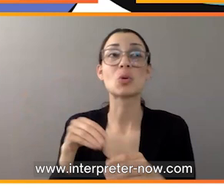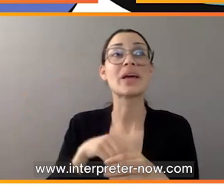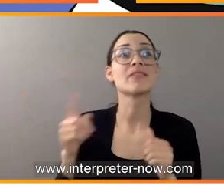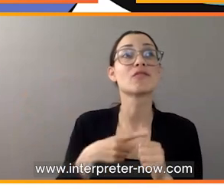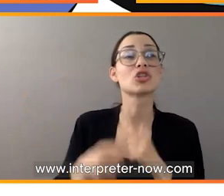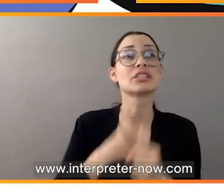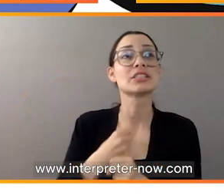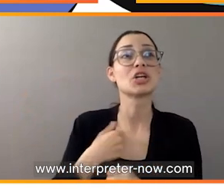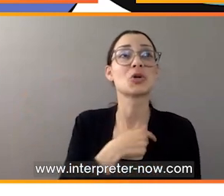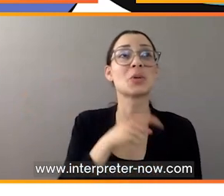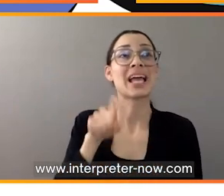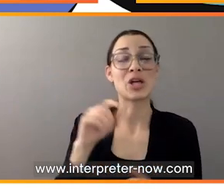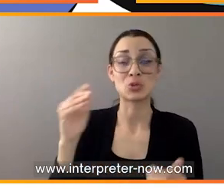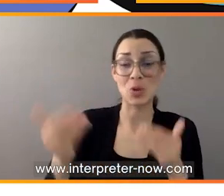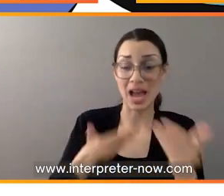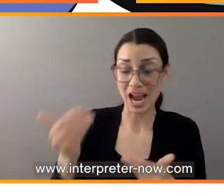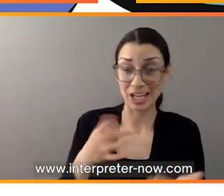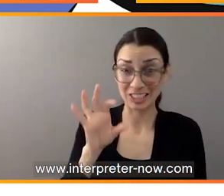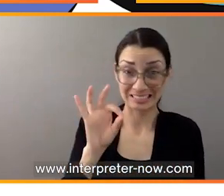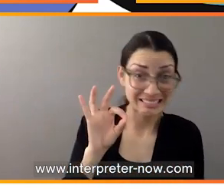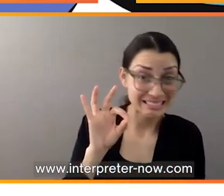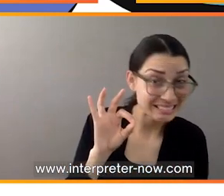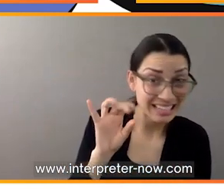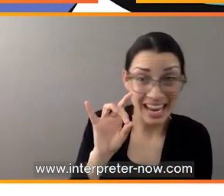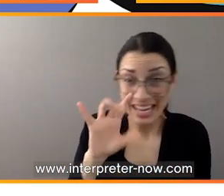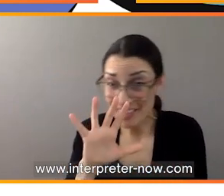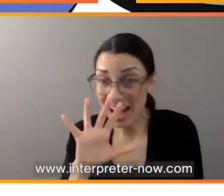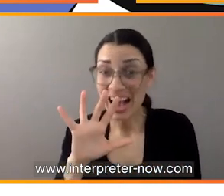hard reset, because in the first year, we had to hire